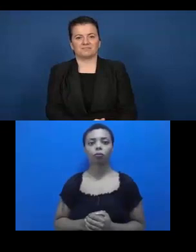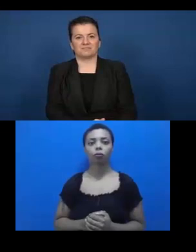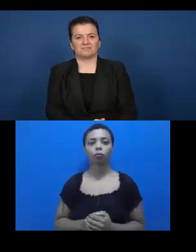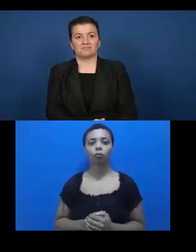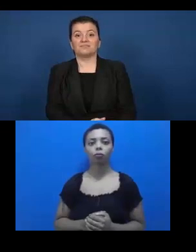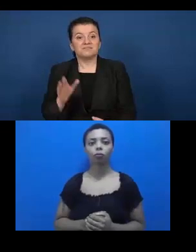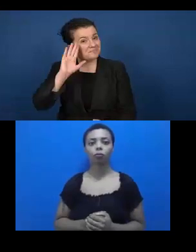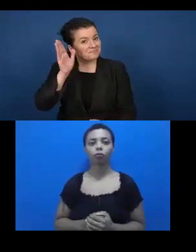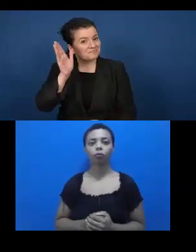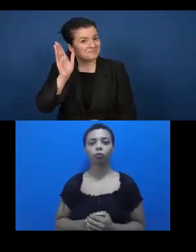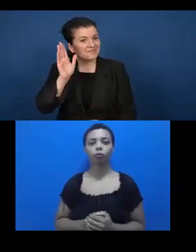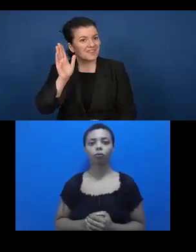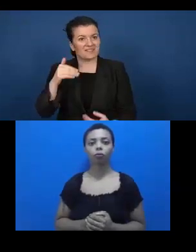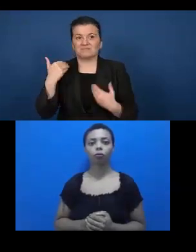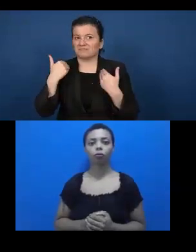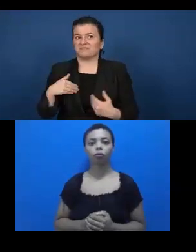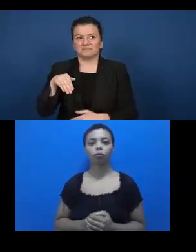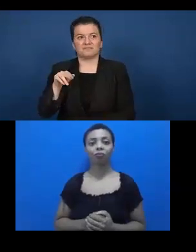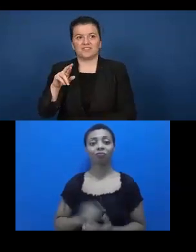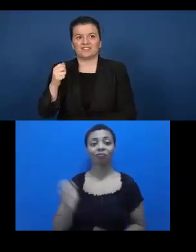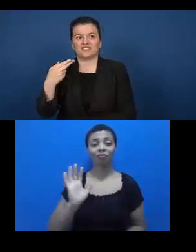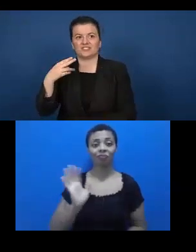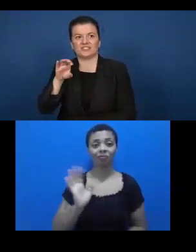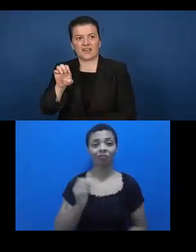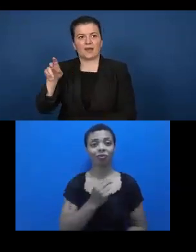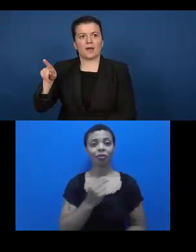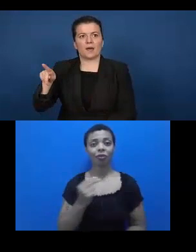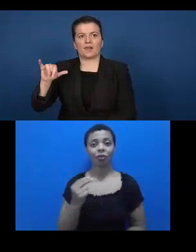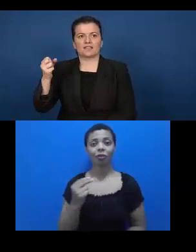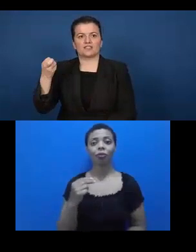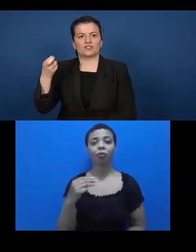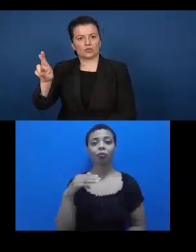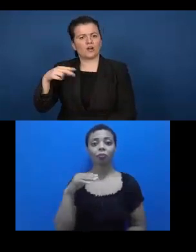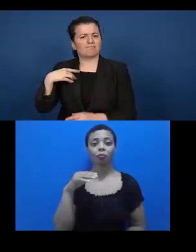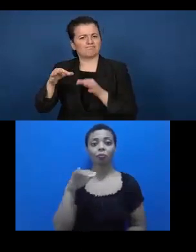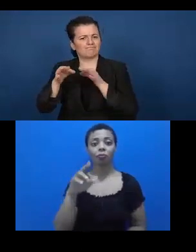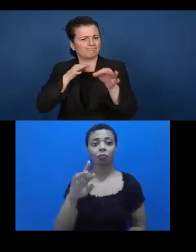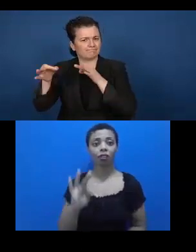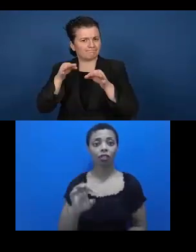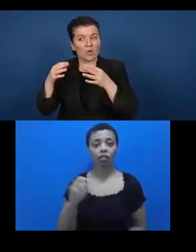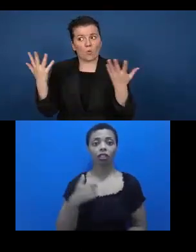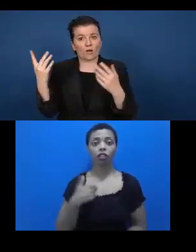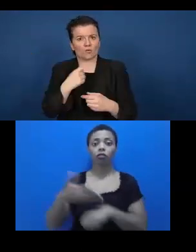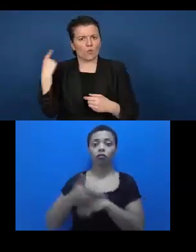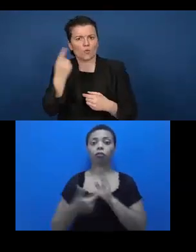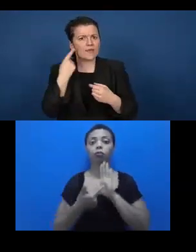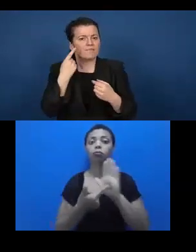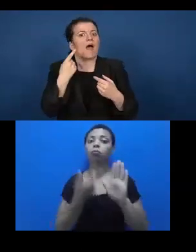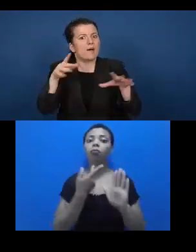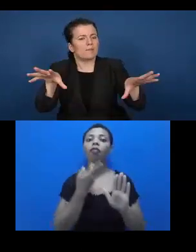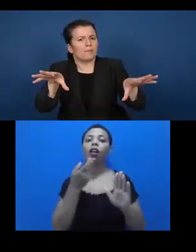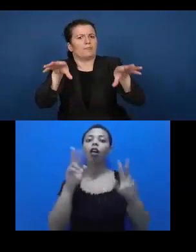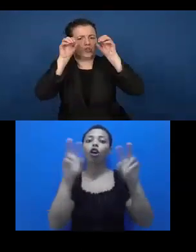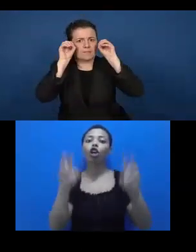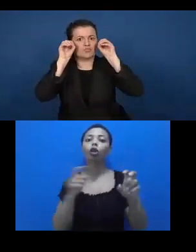Hi, my name is Meerte Plezier, and I will tell you something about the experiments that we did on perception during this project.